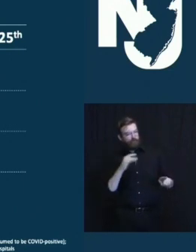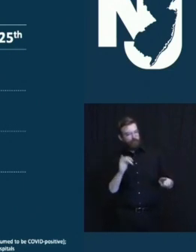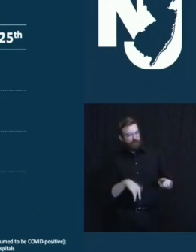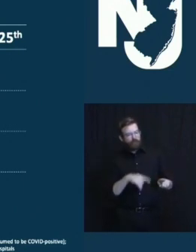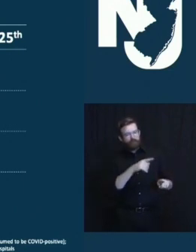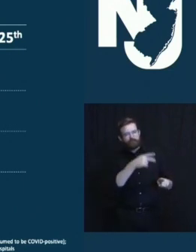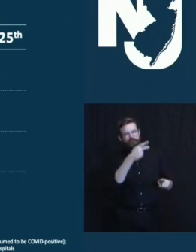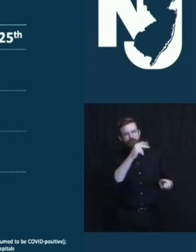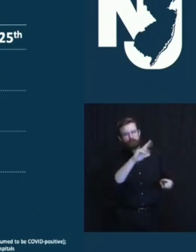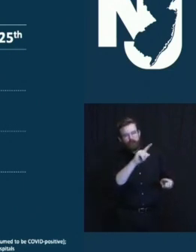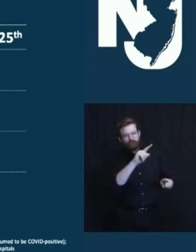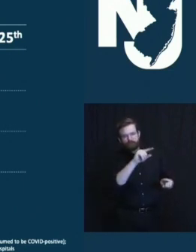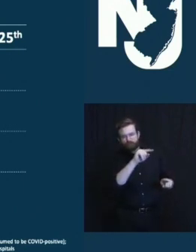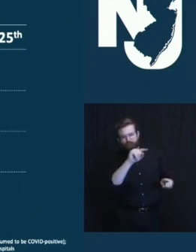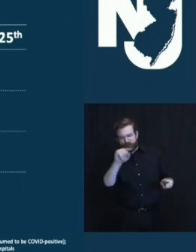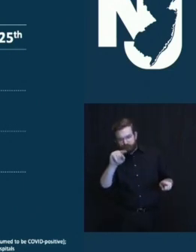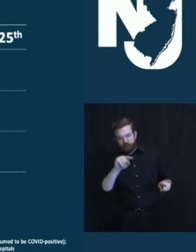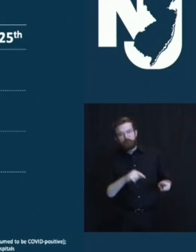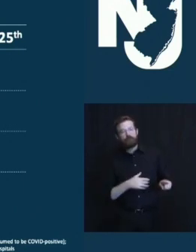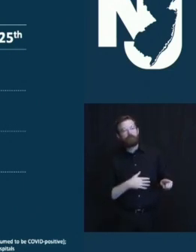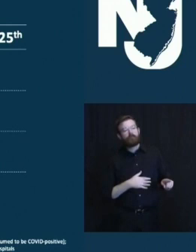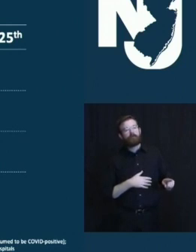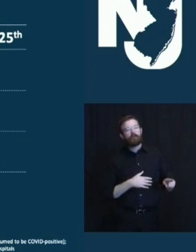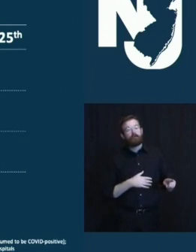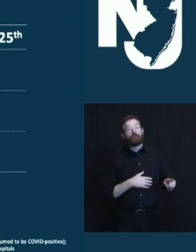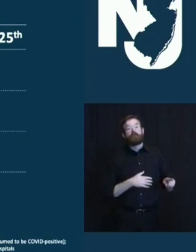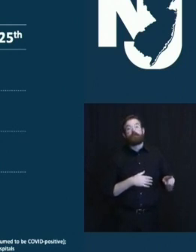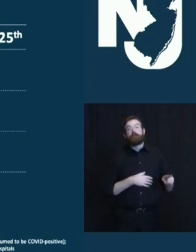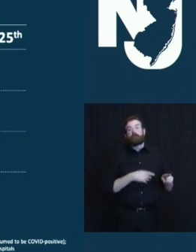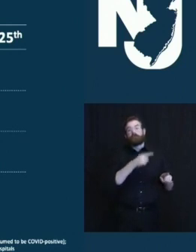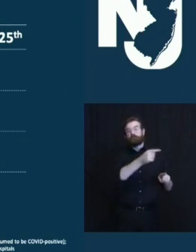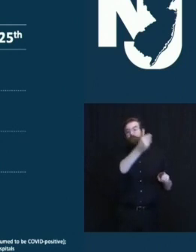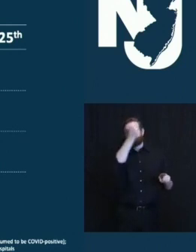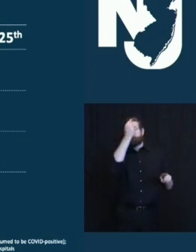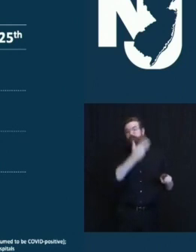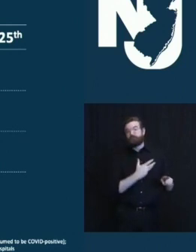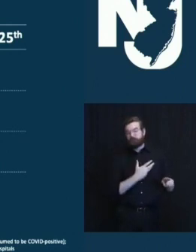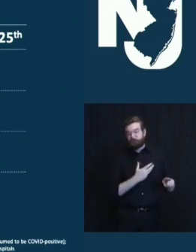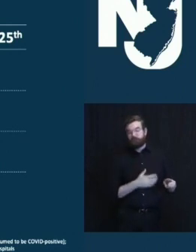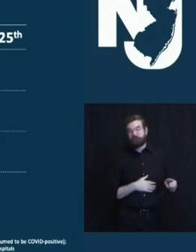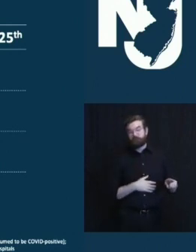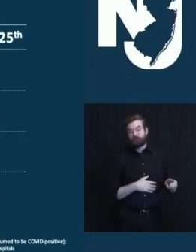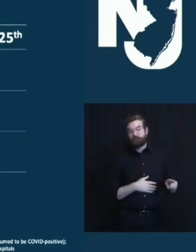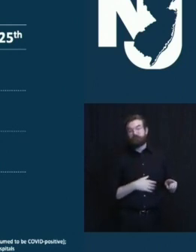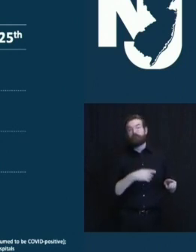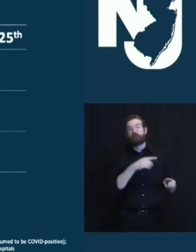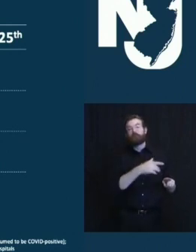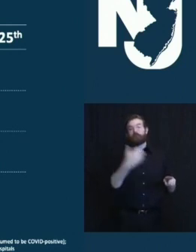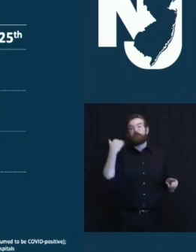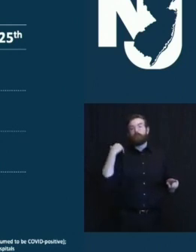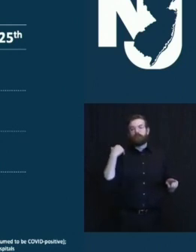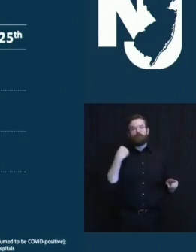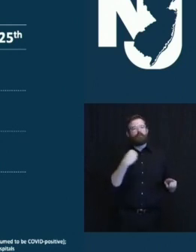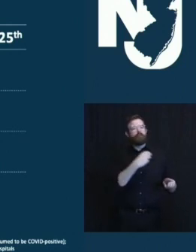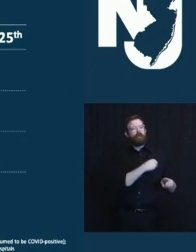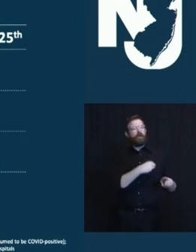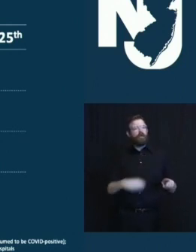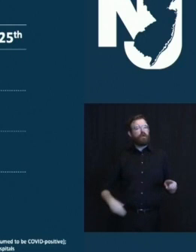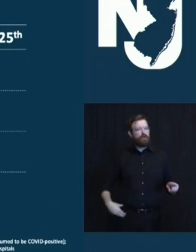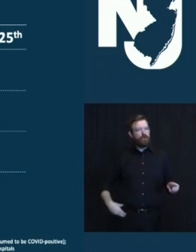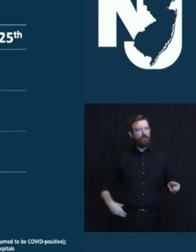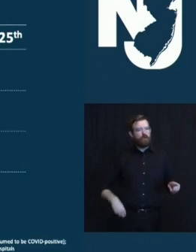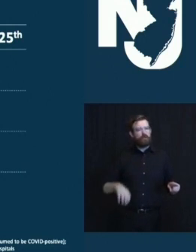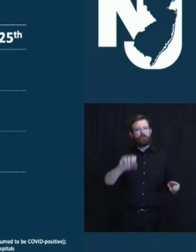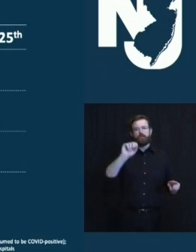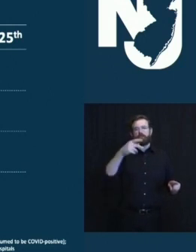a former director of the Sussex County Freeholder Board, Mike LaRose. Mike's, by the way, a Vietnam veteran, so shout